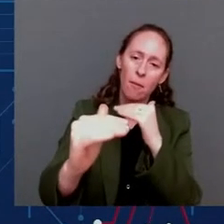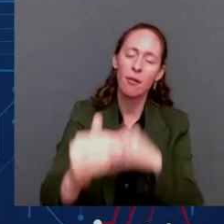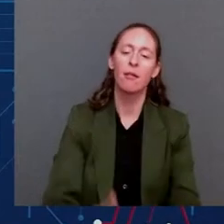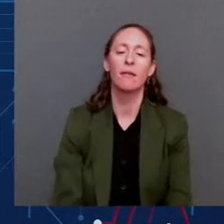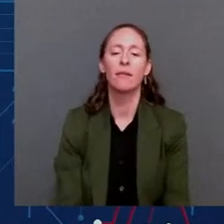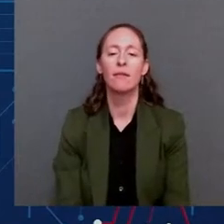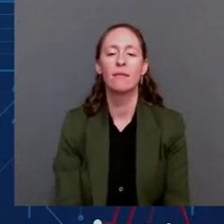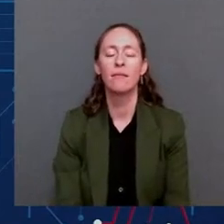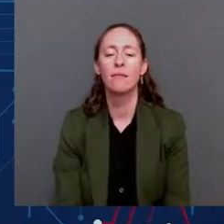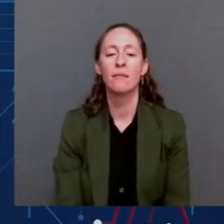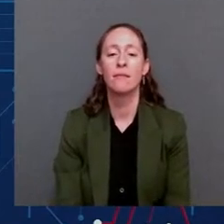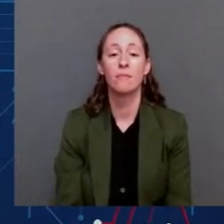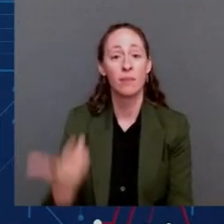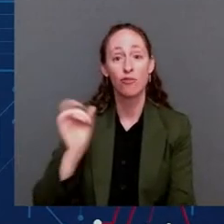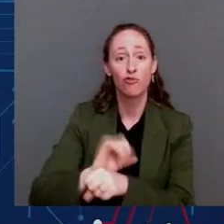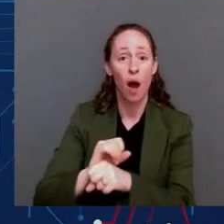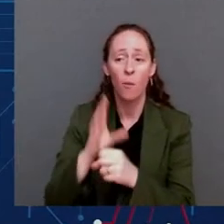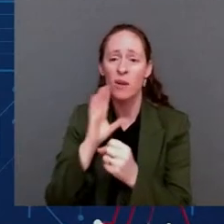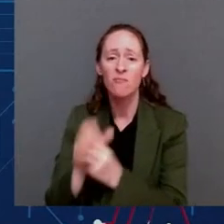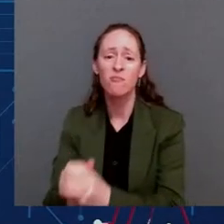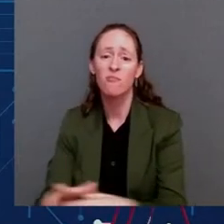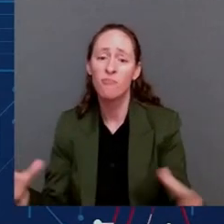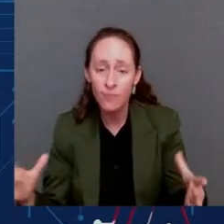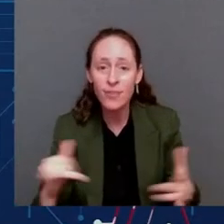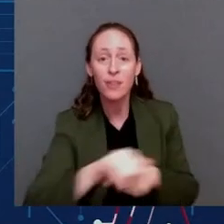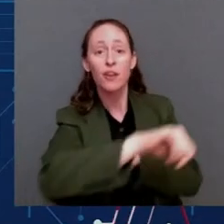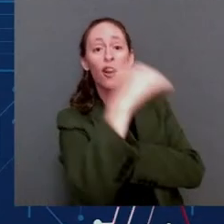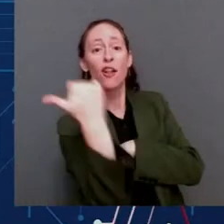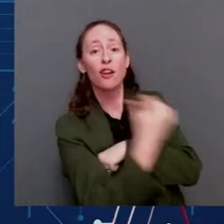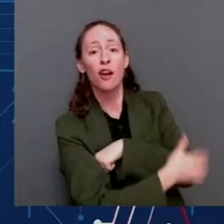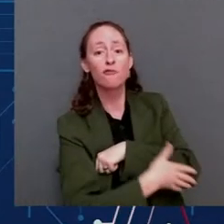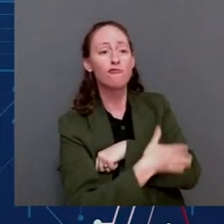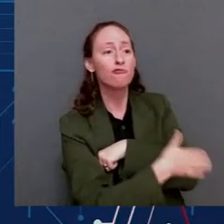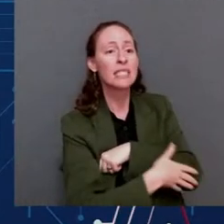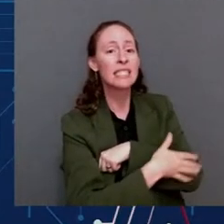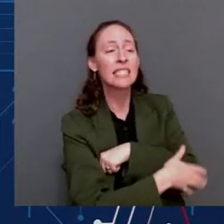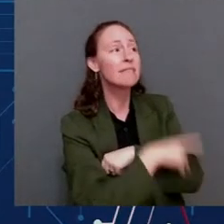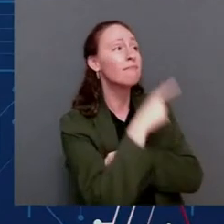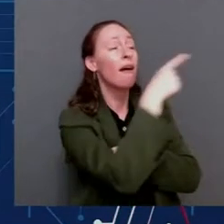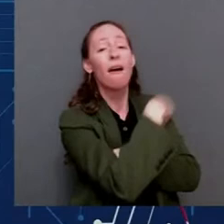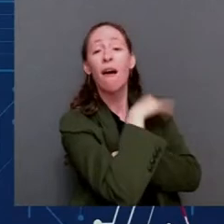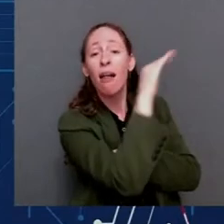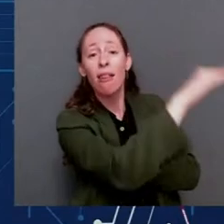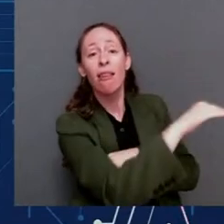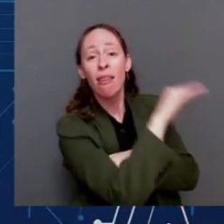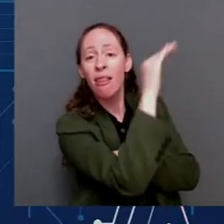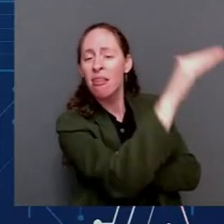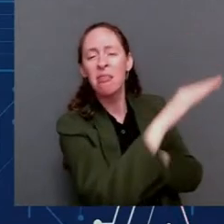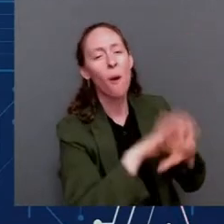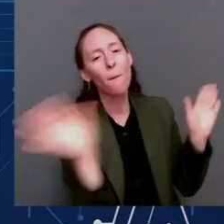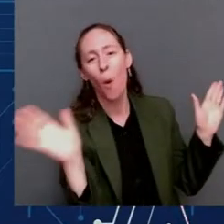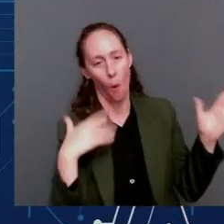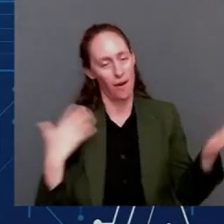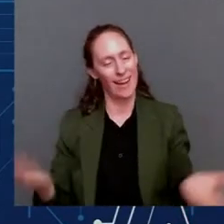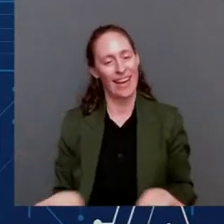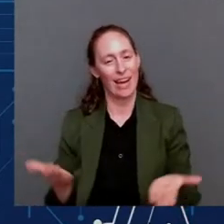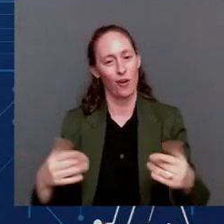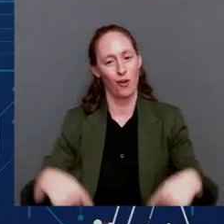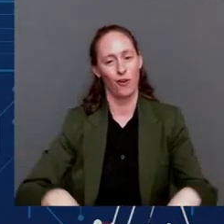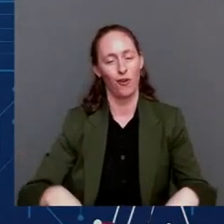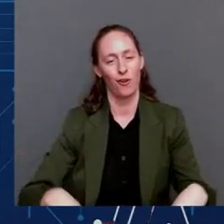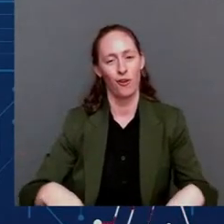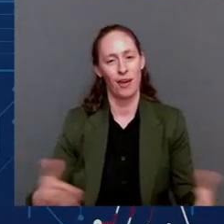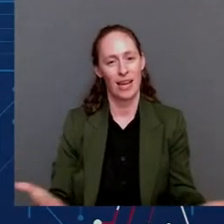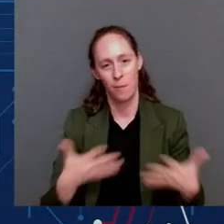high-quality jobs home, and it's going to ensure that we're leading the next generation